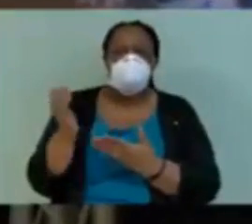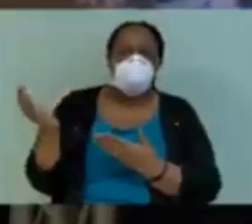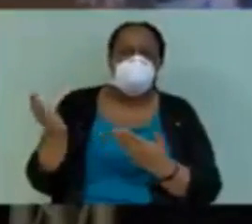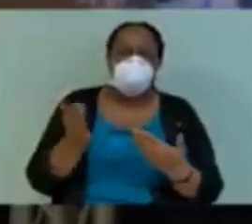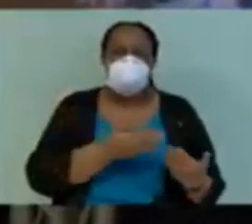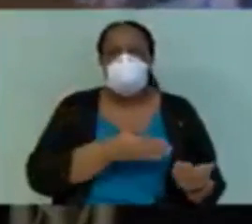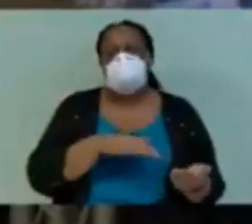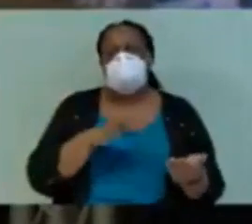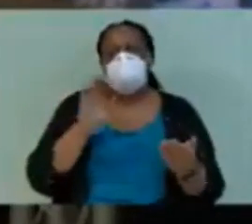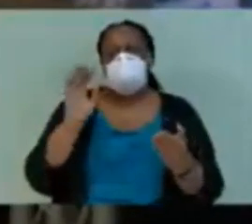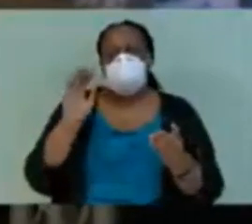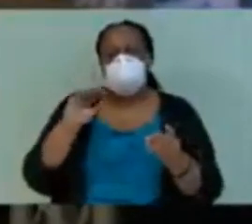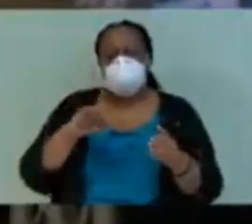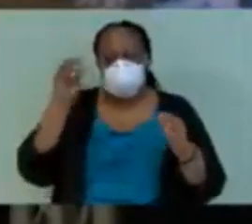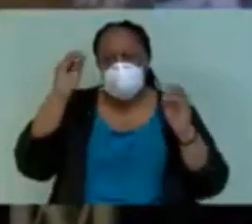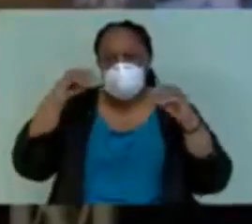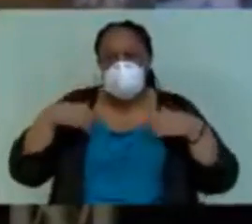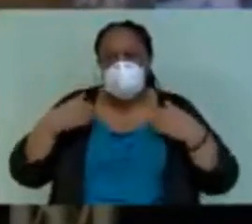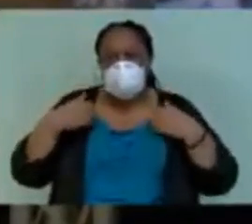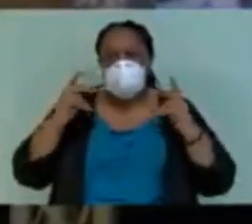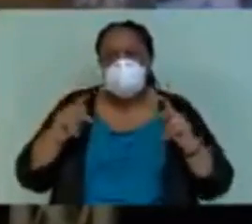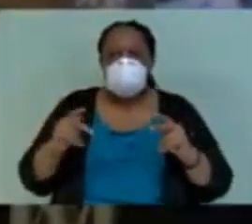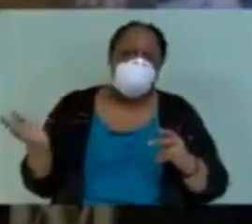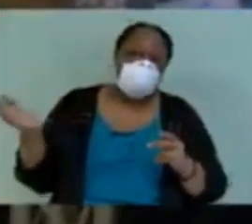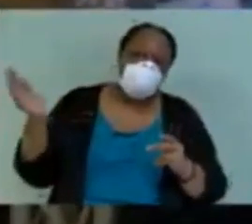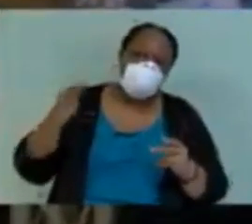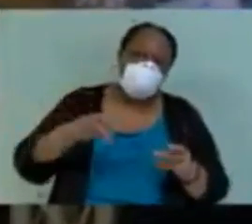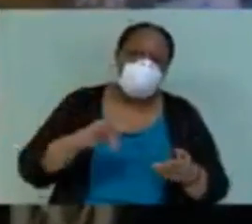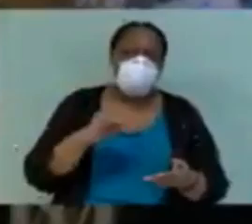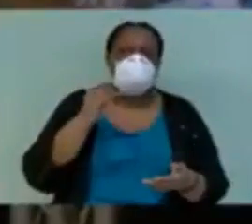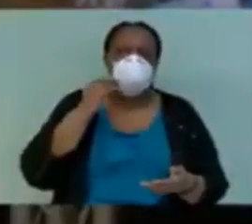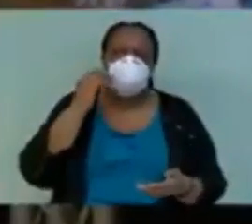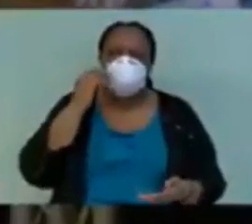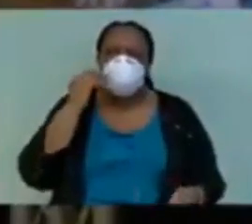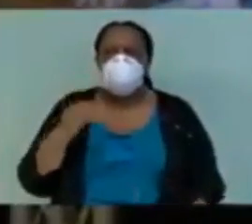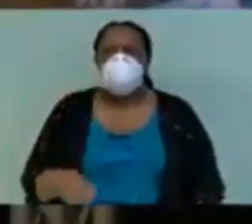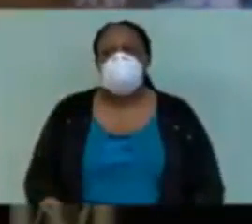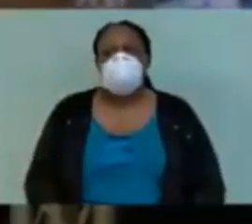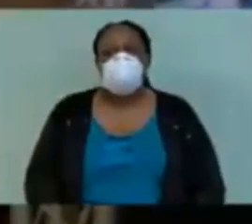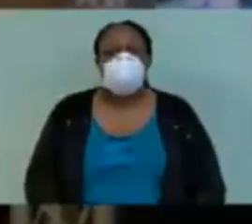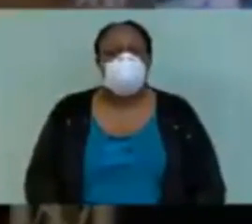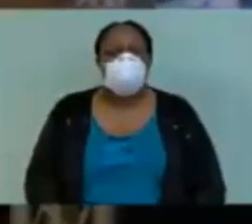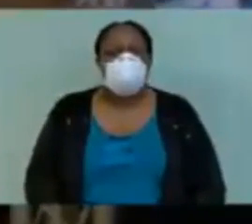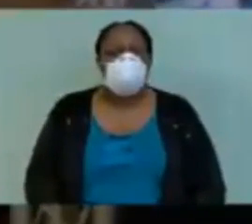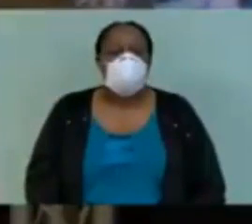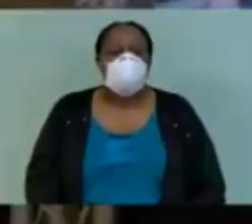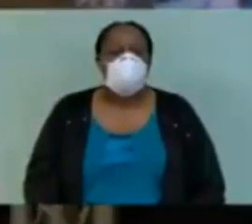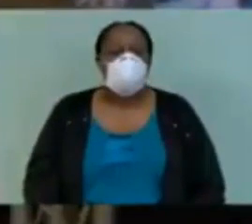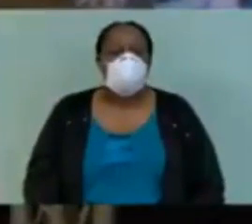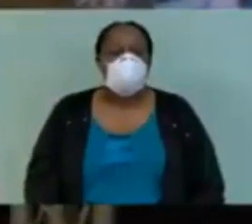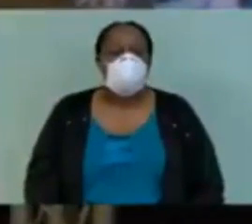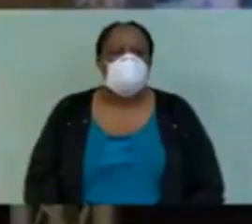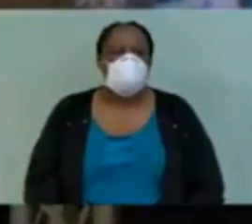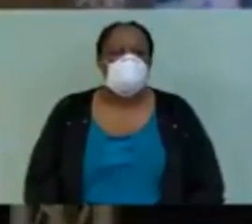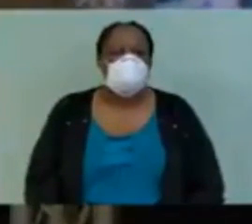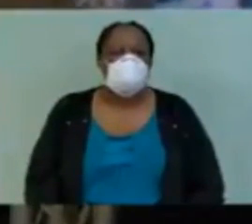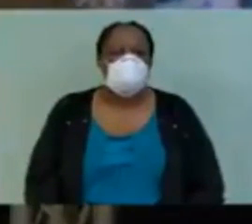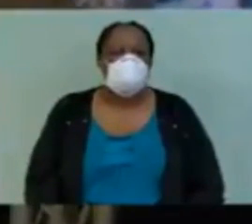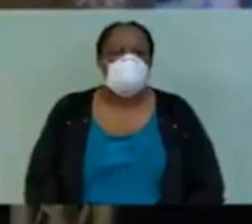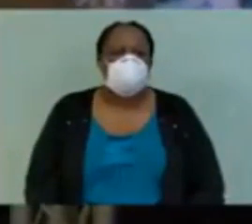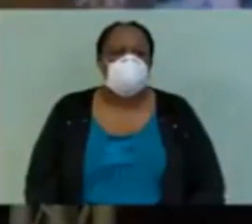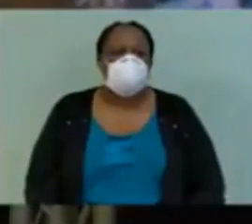those who have been working hard, and in particular for the nation at large. Thank you very